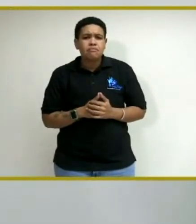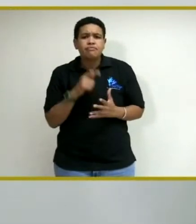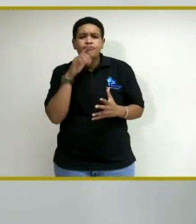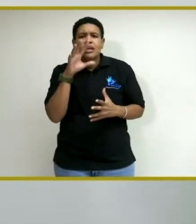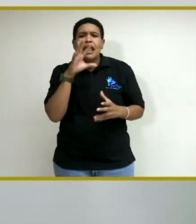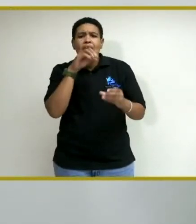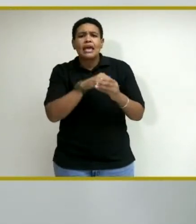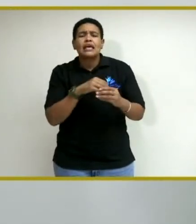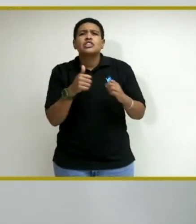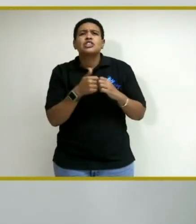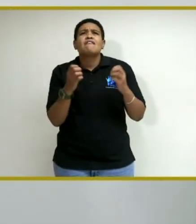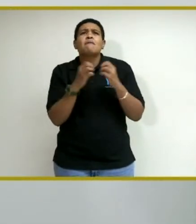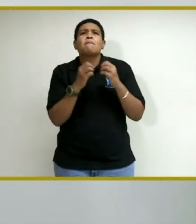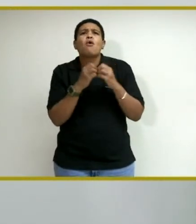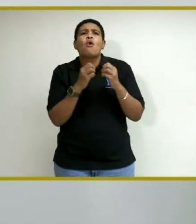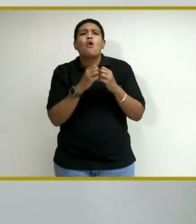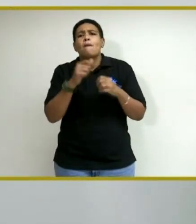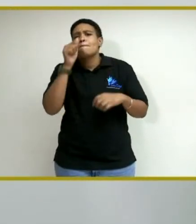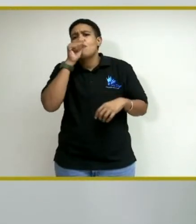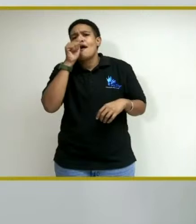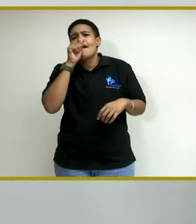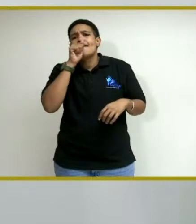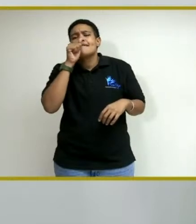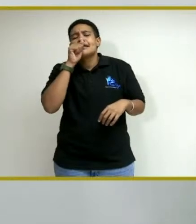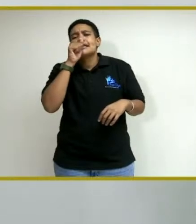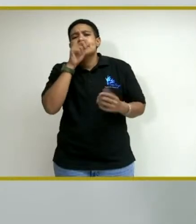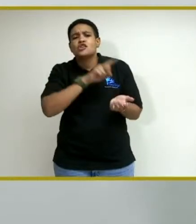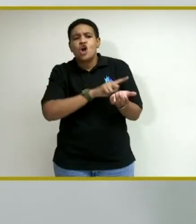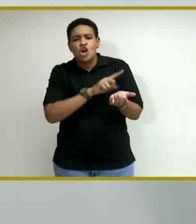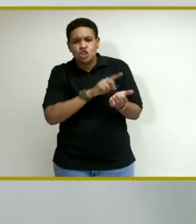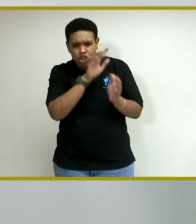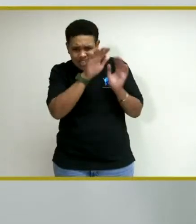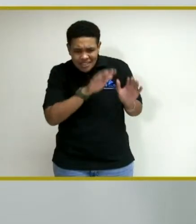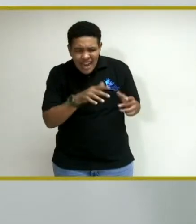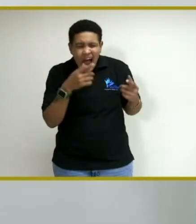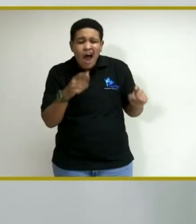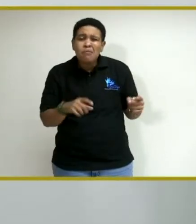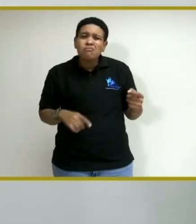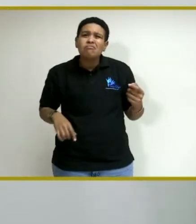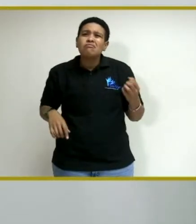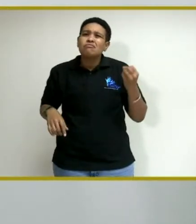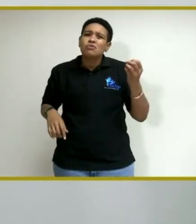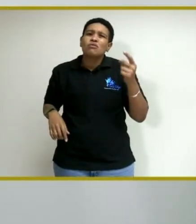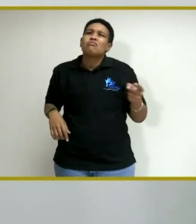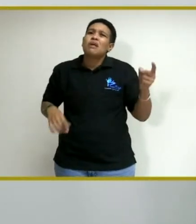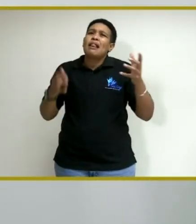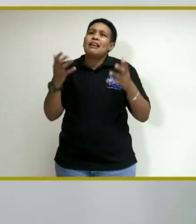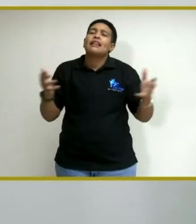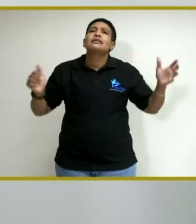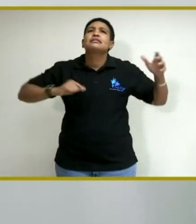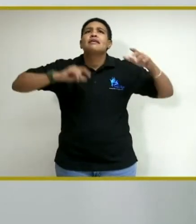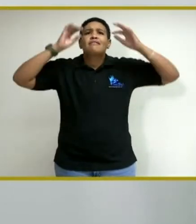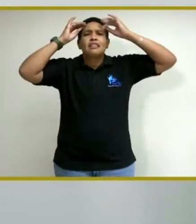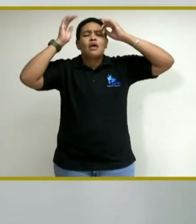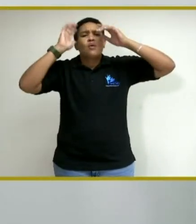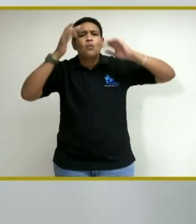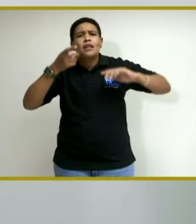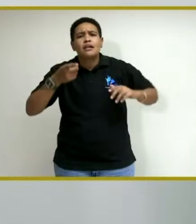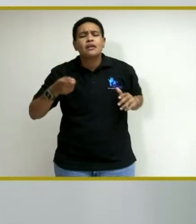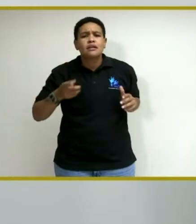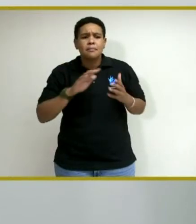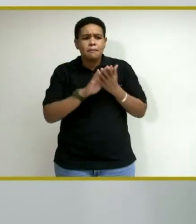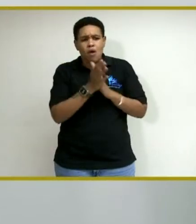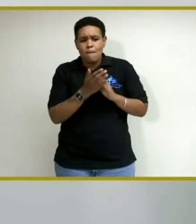engaging the private doctors. So those are things that I think will